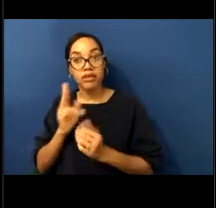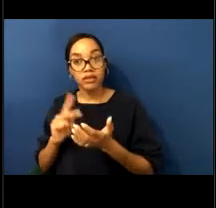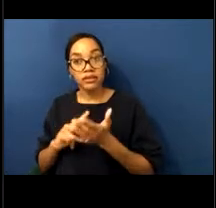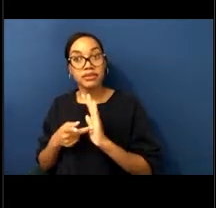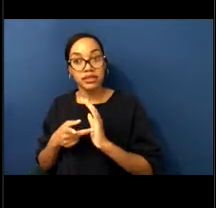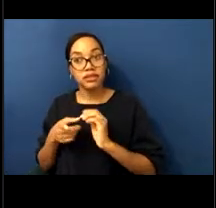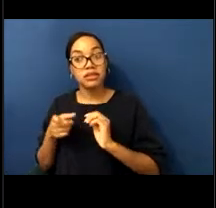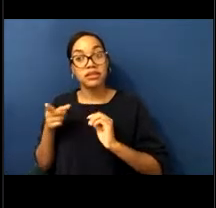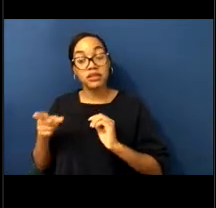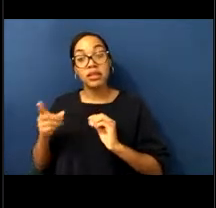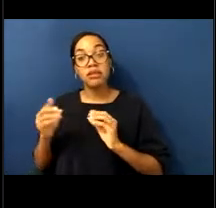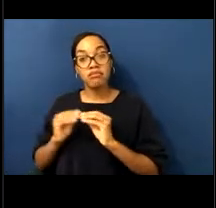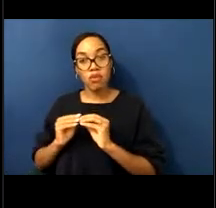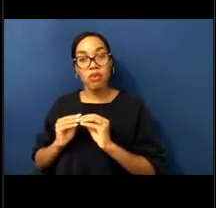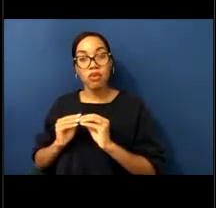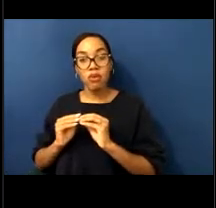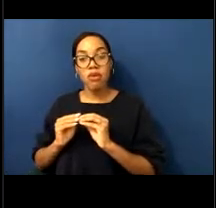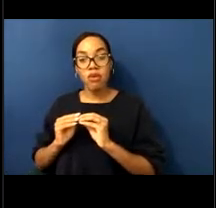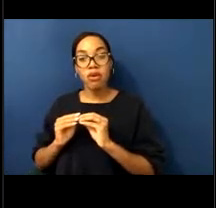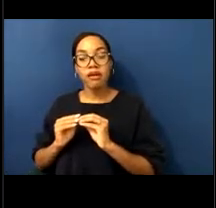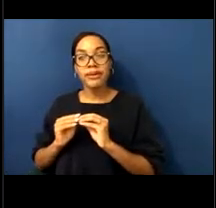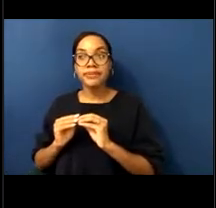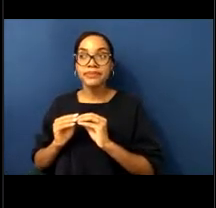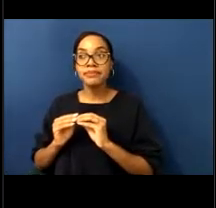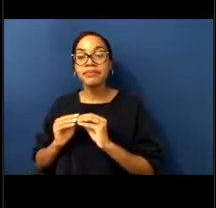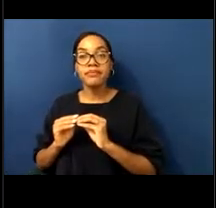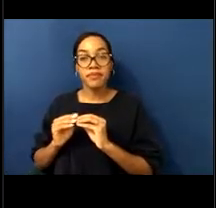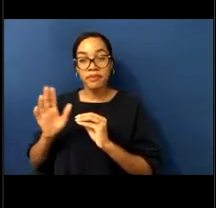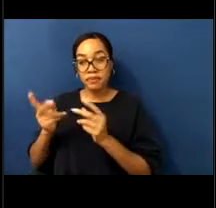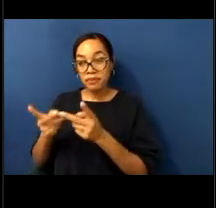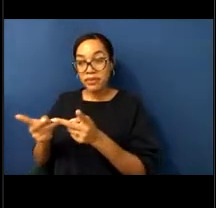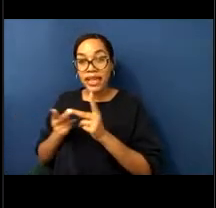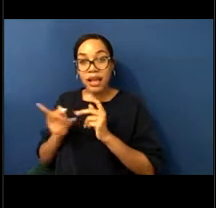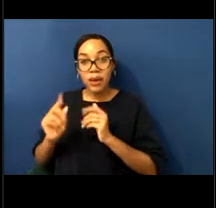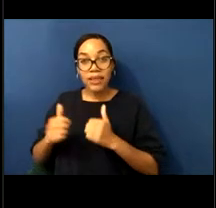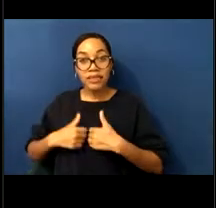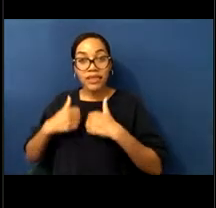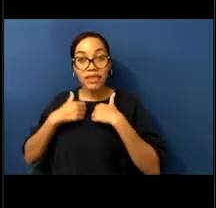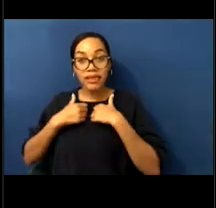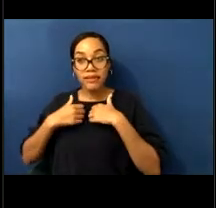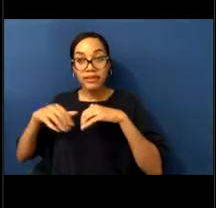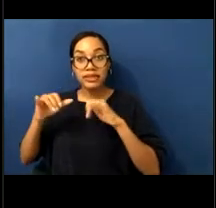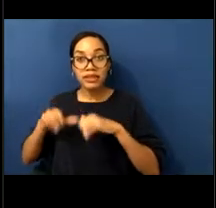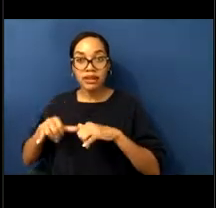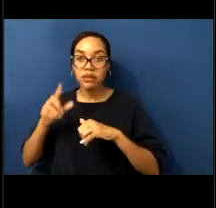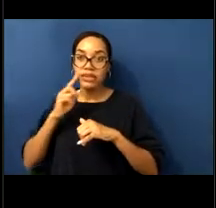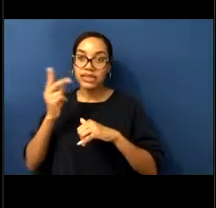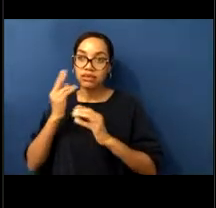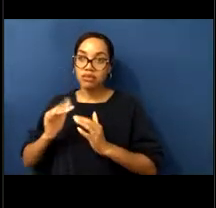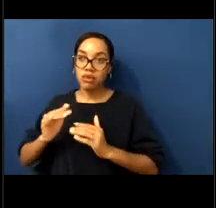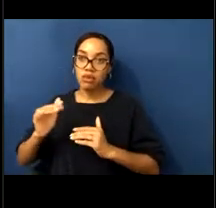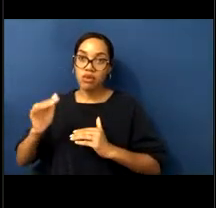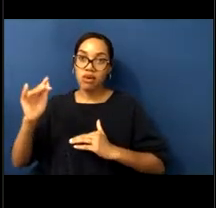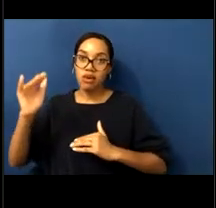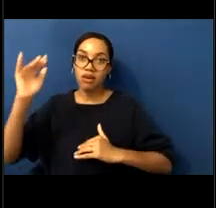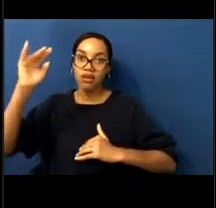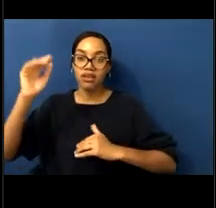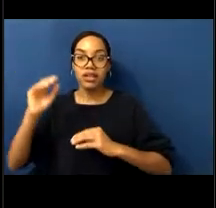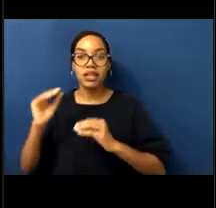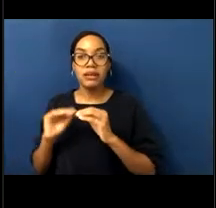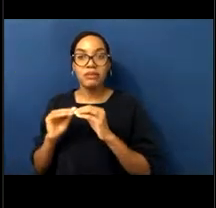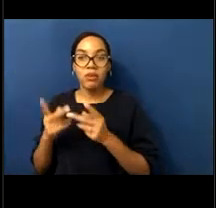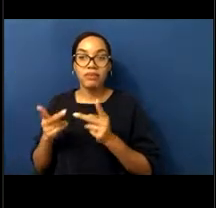this increase in range or this increase in habitat shifts to new waters potentially. This may not be the case for all sea turtles, but for